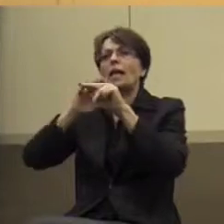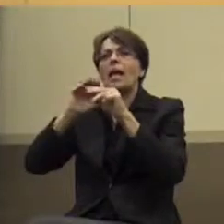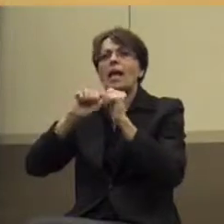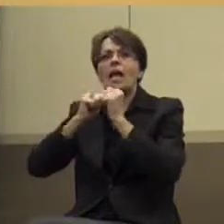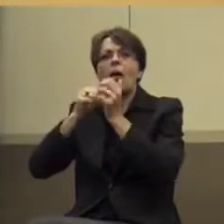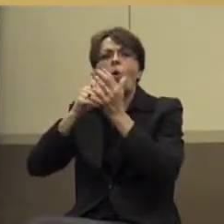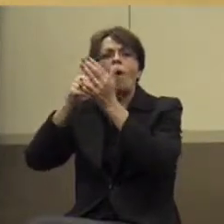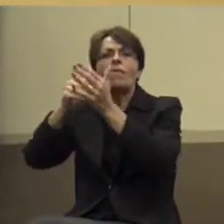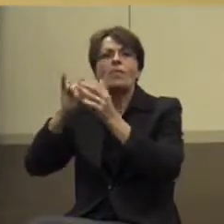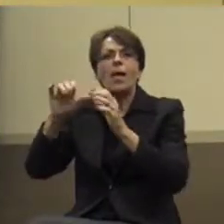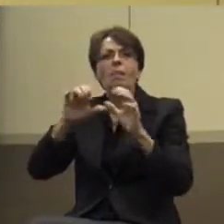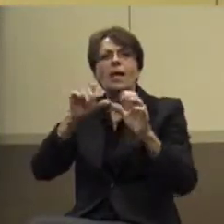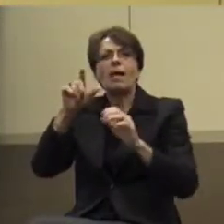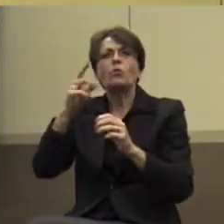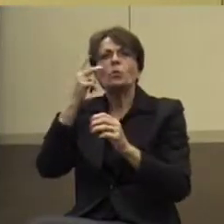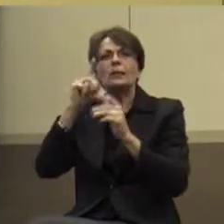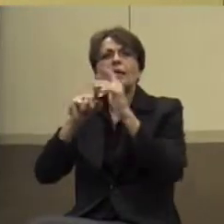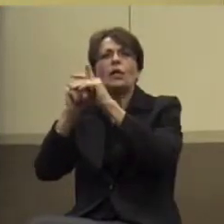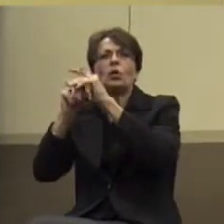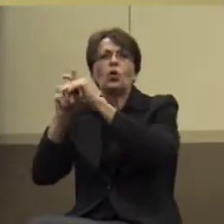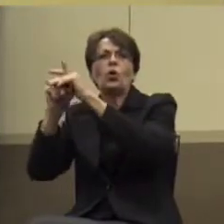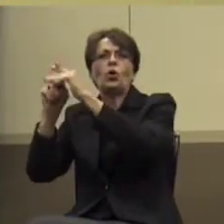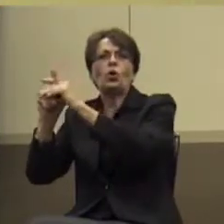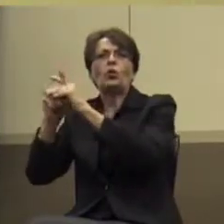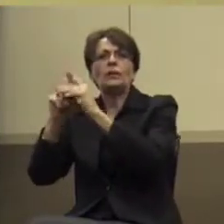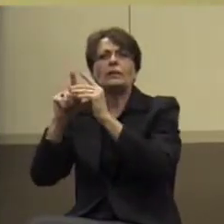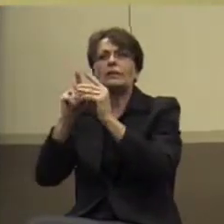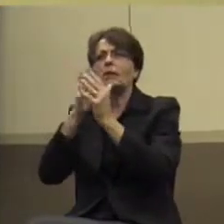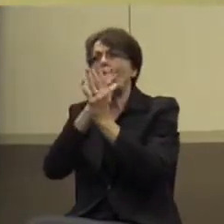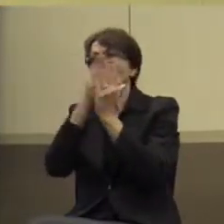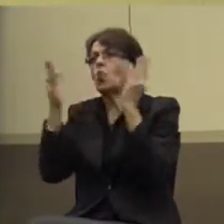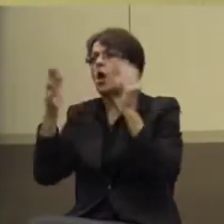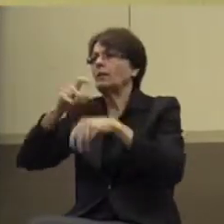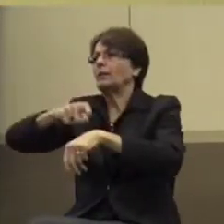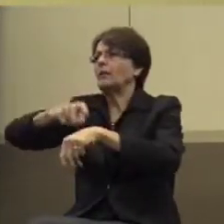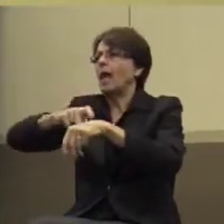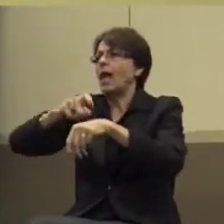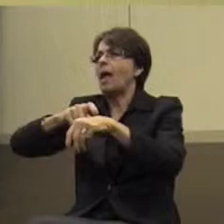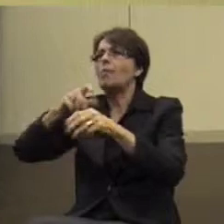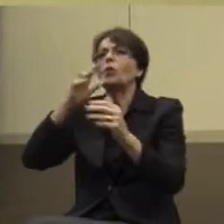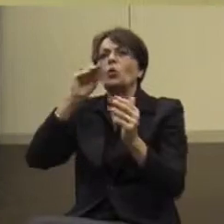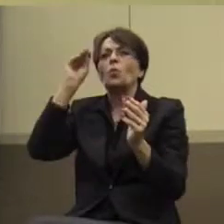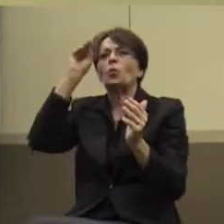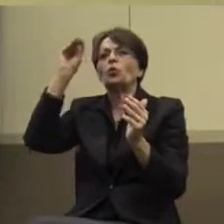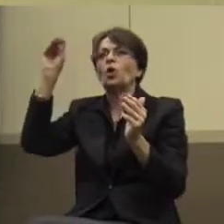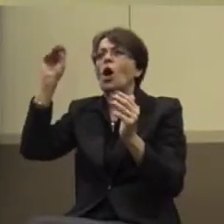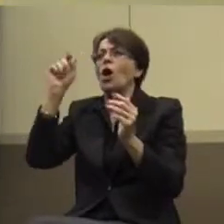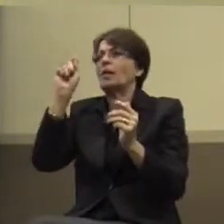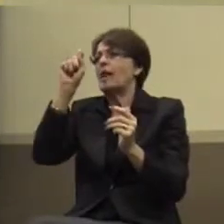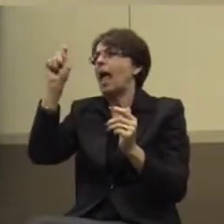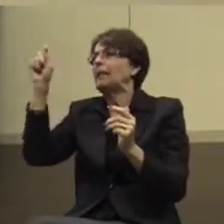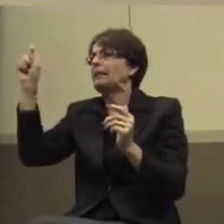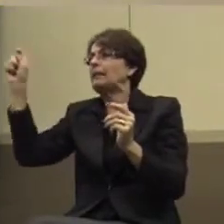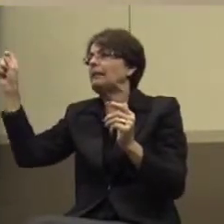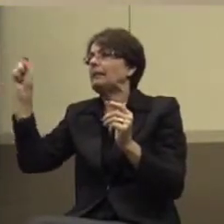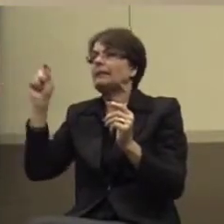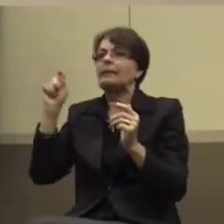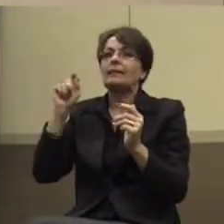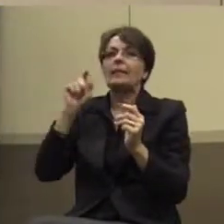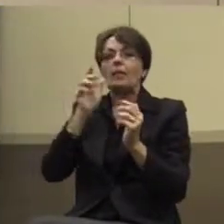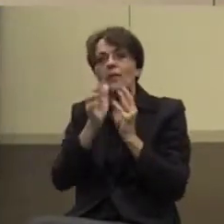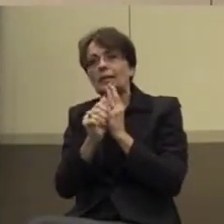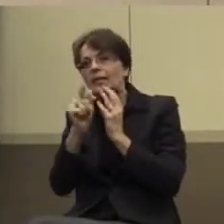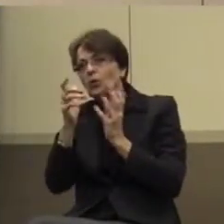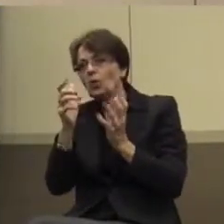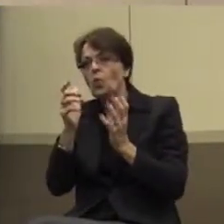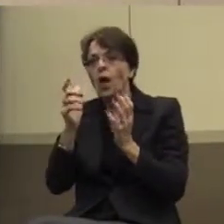behavior you see is occurring across time. Okay, so you're just going to like chart little dots, See, the skill you want is a